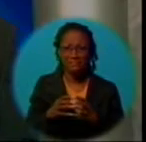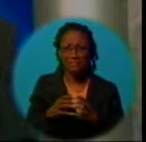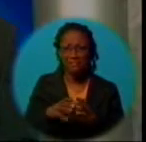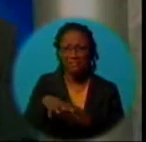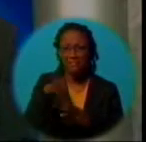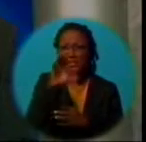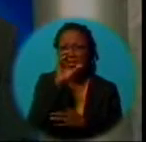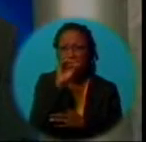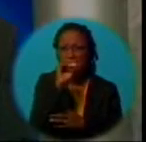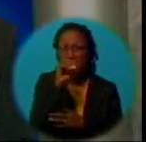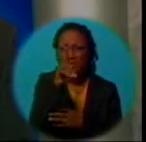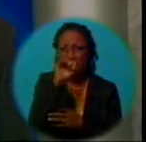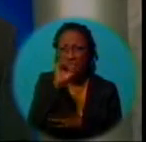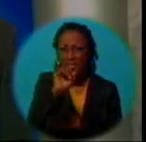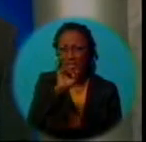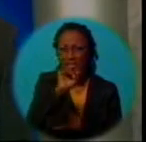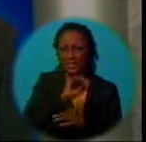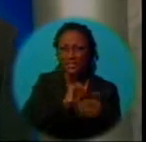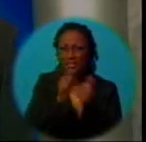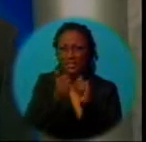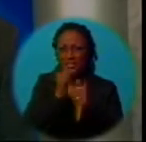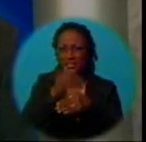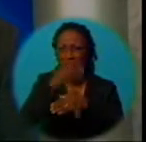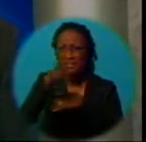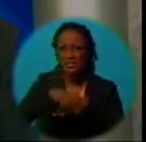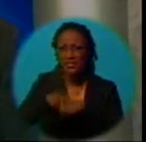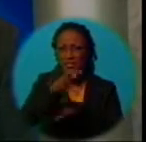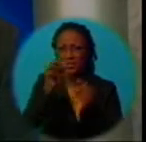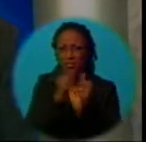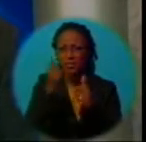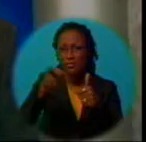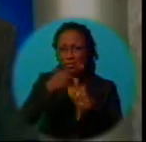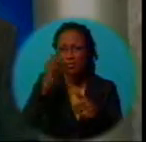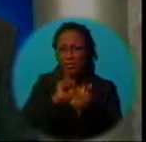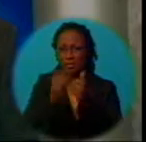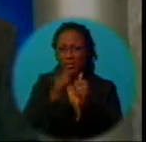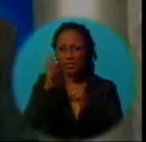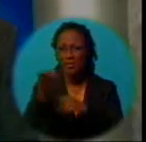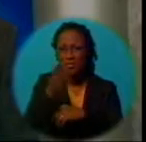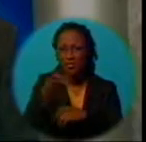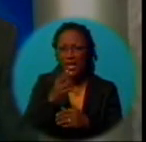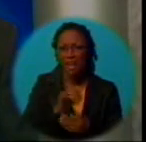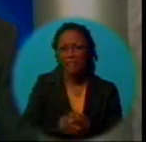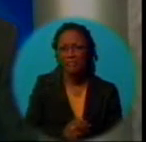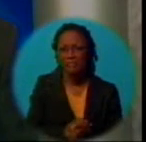The one-day international series is up next on the tour with the first match on Thursday.